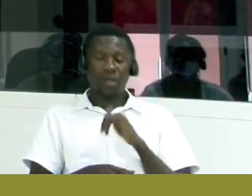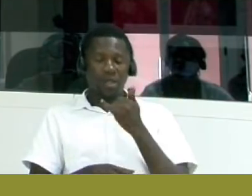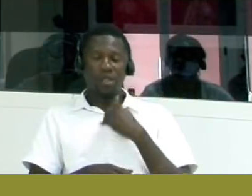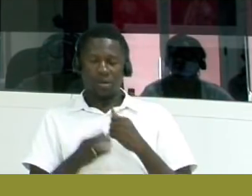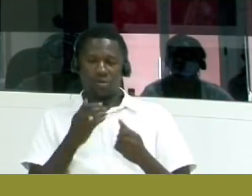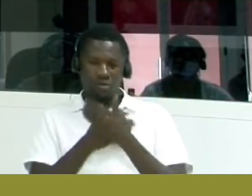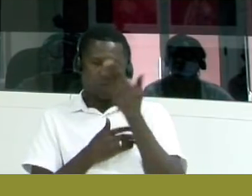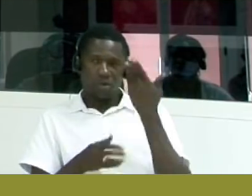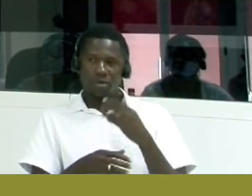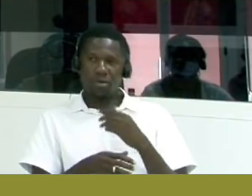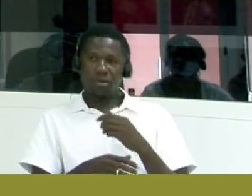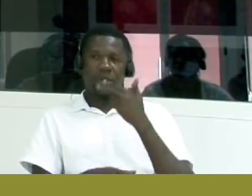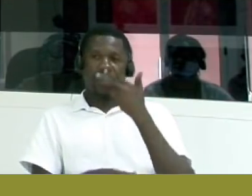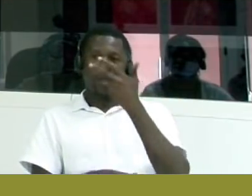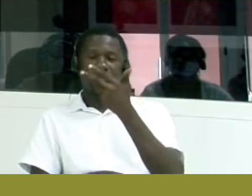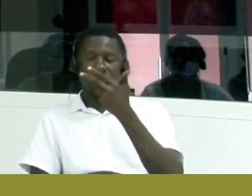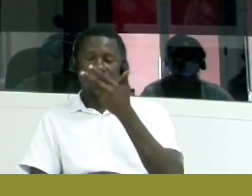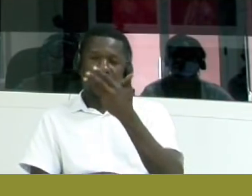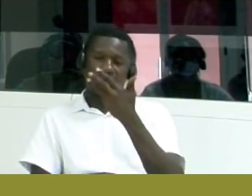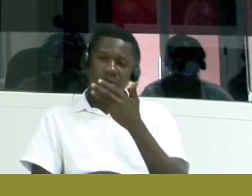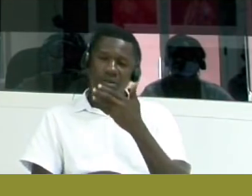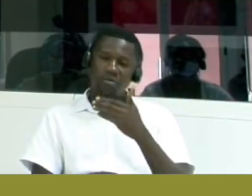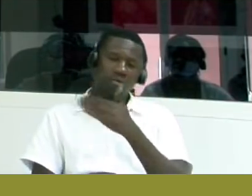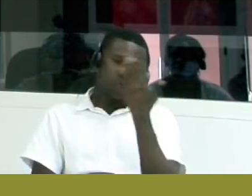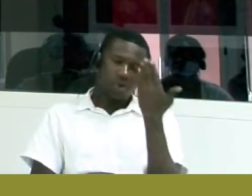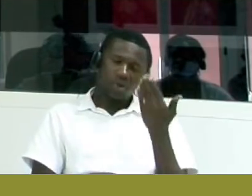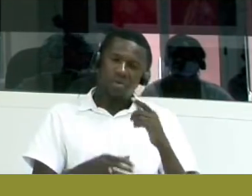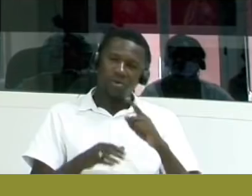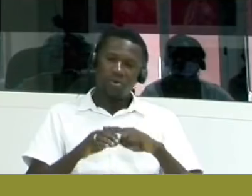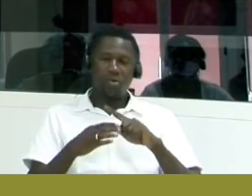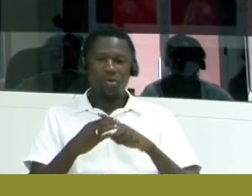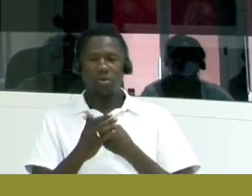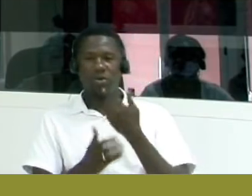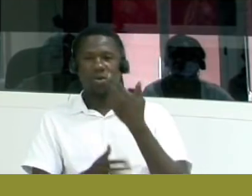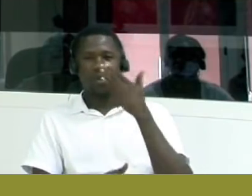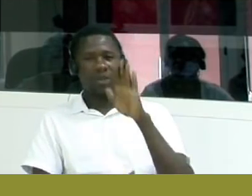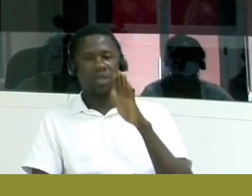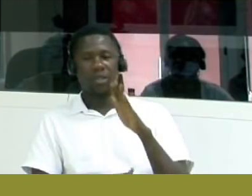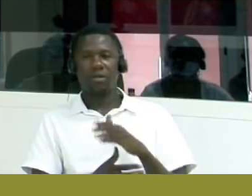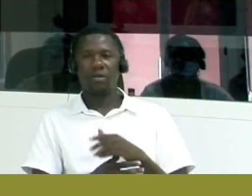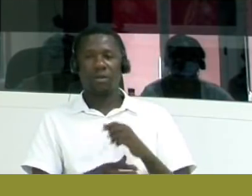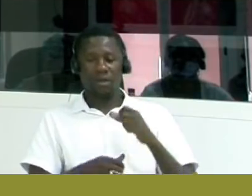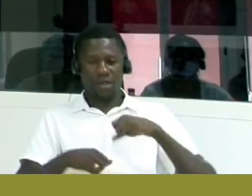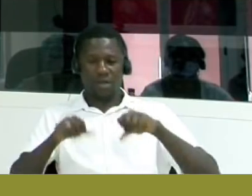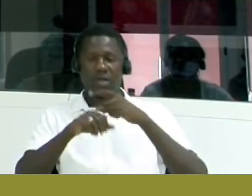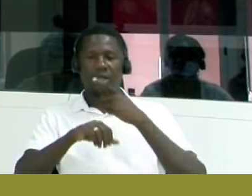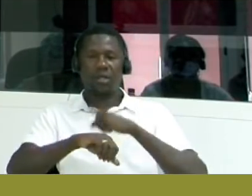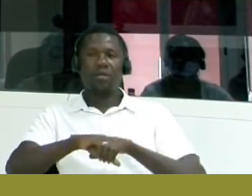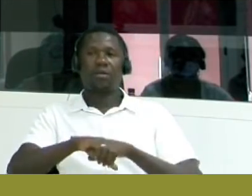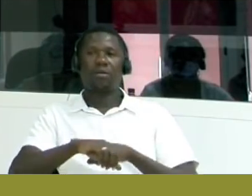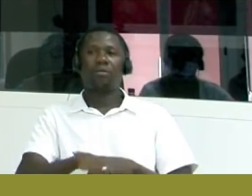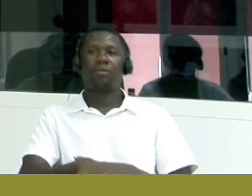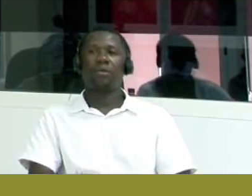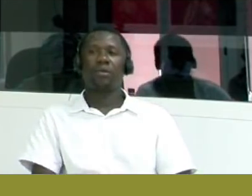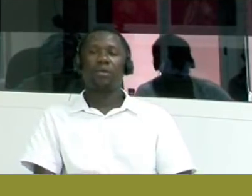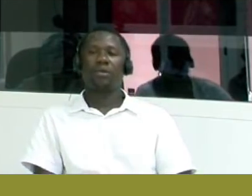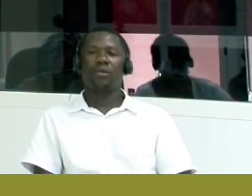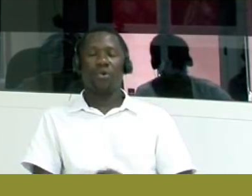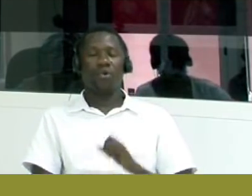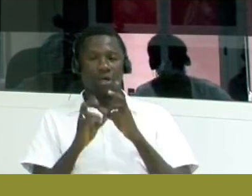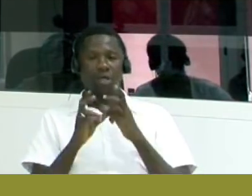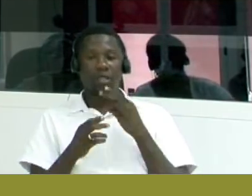afternoon. 9 a.m. or 10 a.m.? Around that time. I don't want to give you the wrong time. Okay, let's say 10